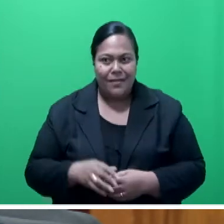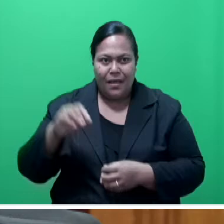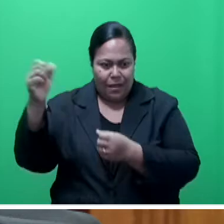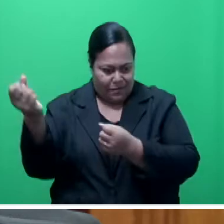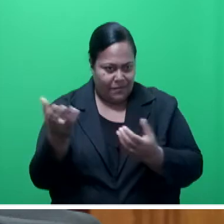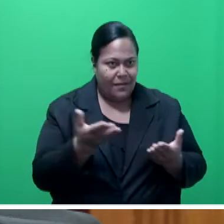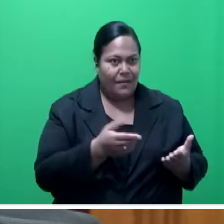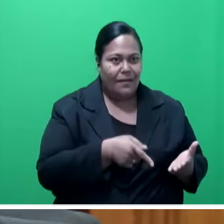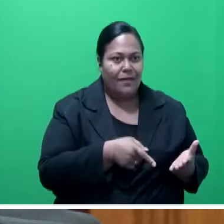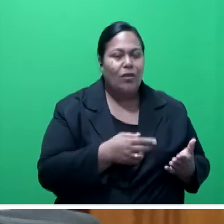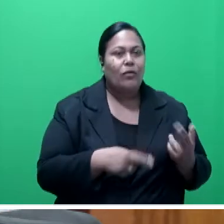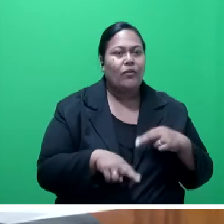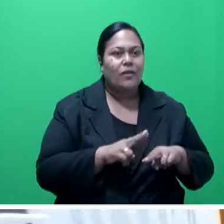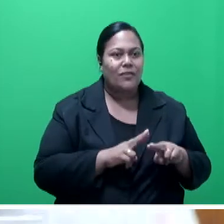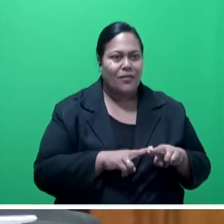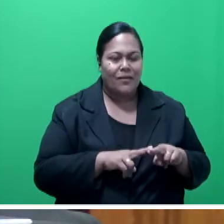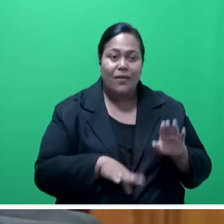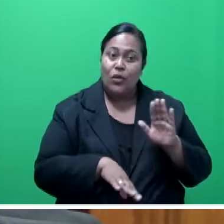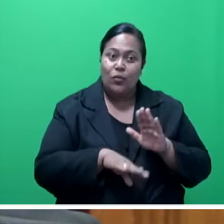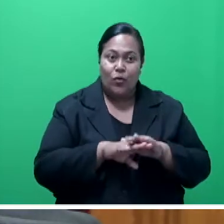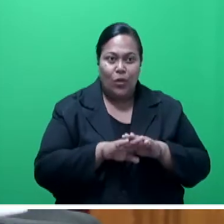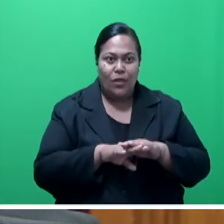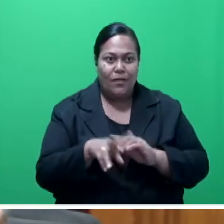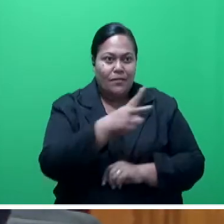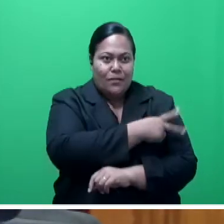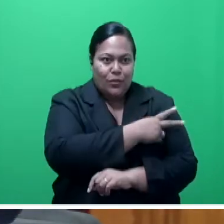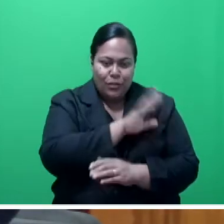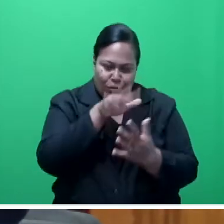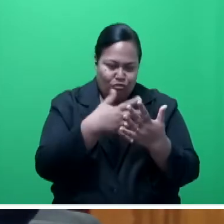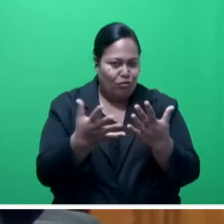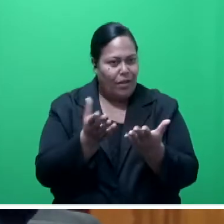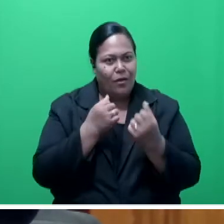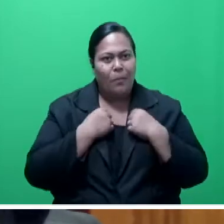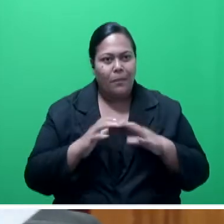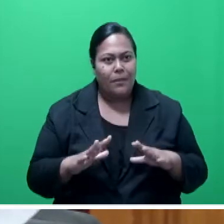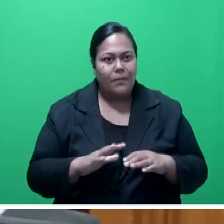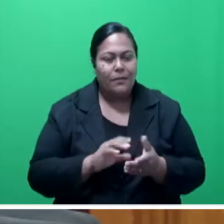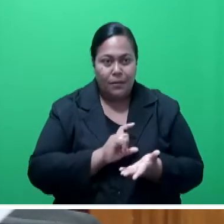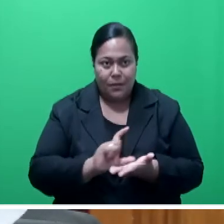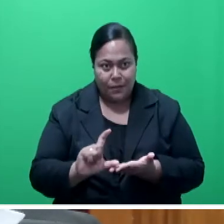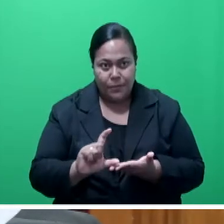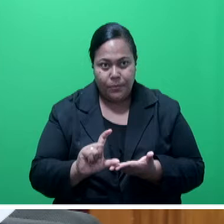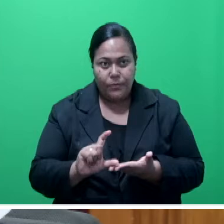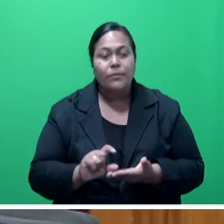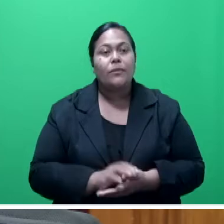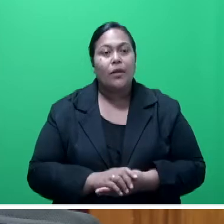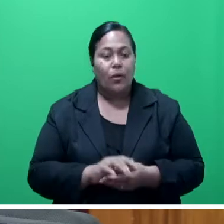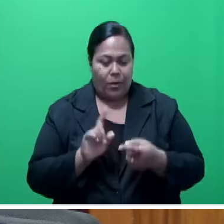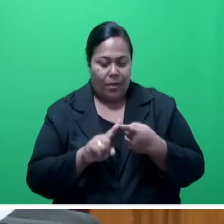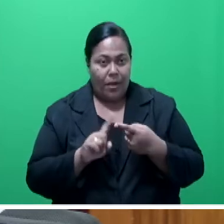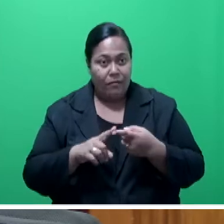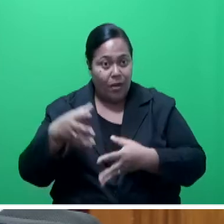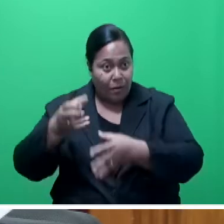brought over to Fiji with full biosecurity compliance. The breeds that were brought was for dairy cattle, so